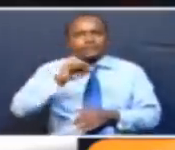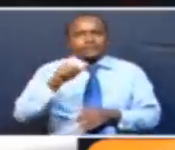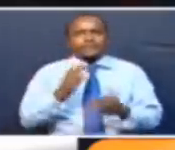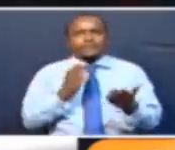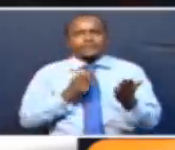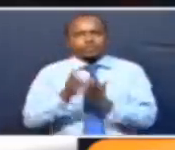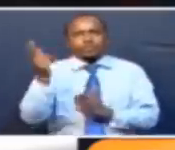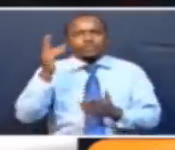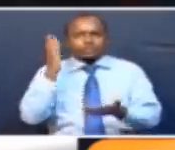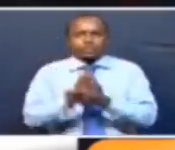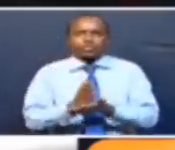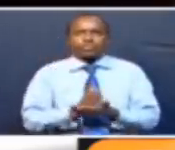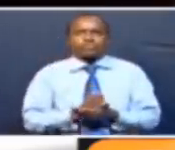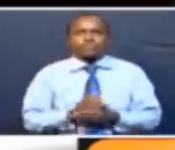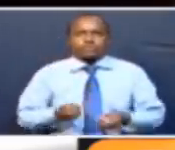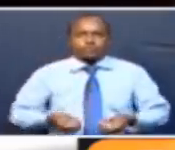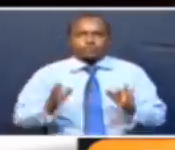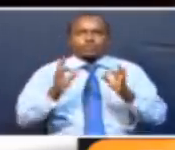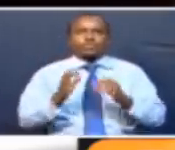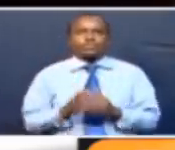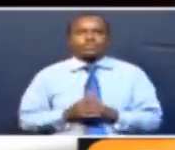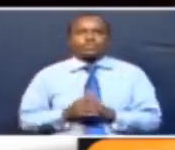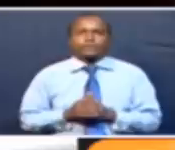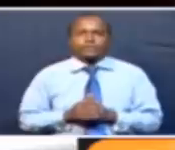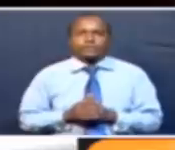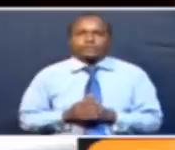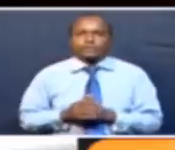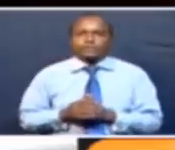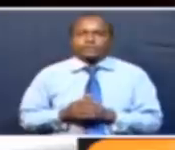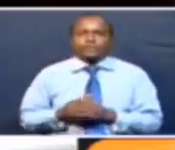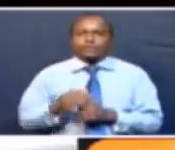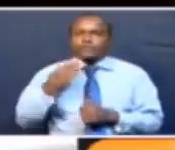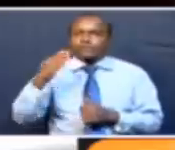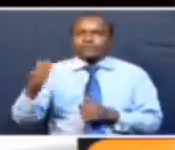it's genuine. So it's official? It is official. Nelson, nice to talk to you as always. Thanks so much for your time.